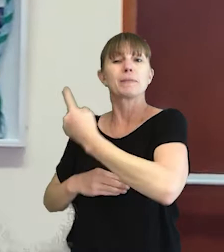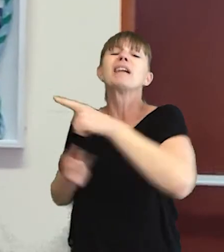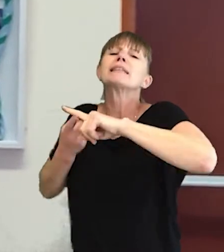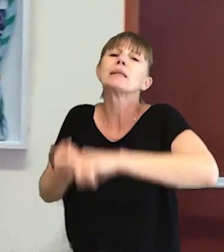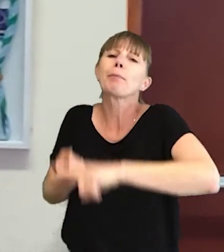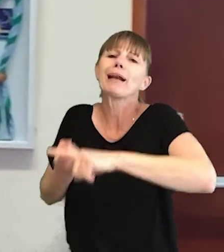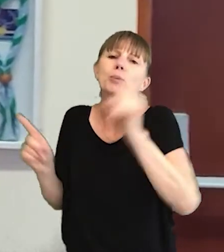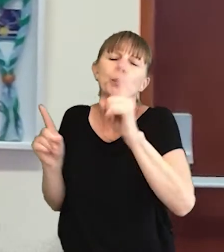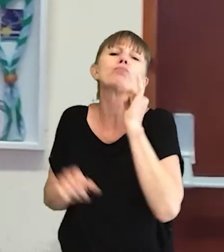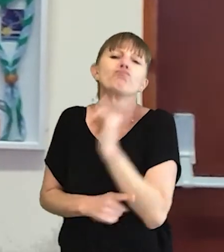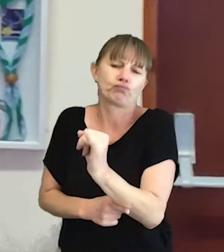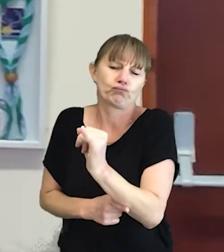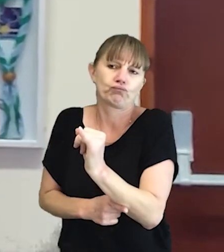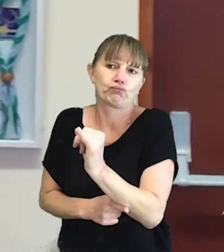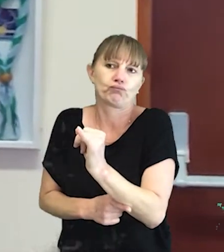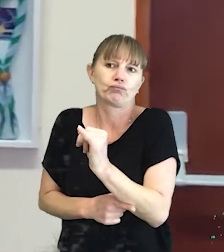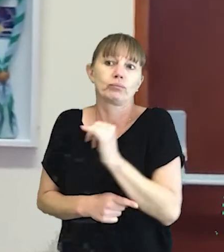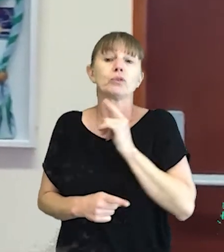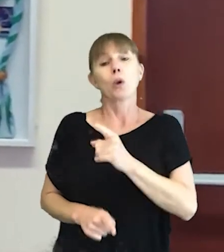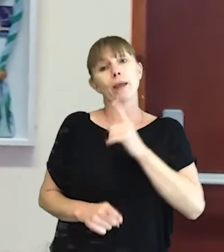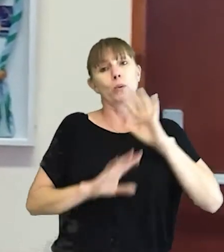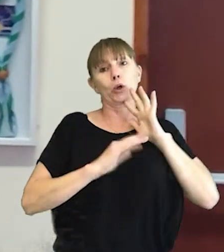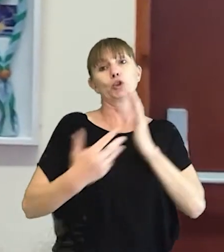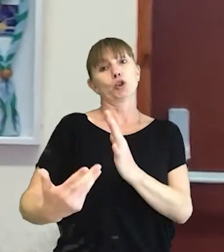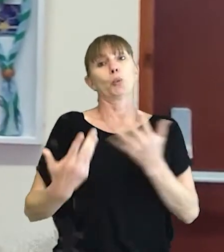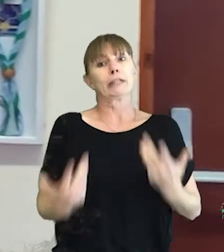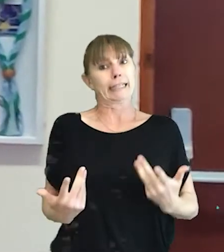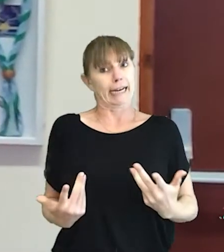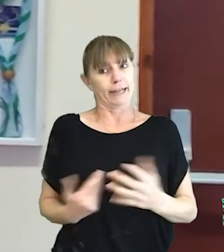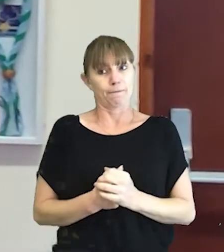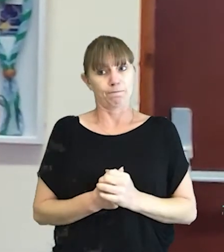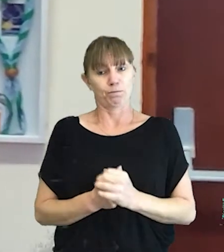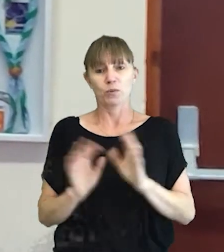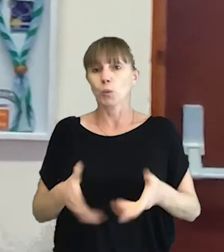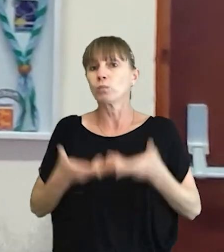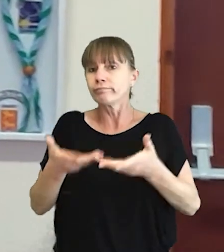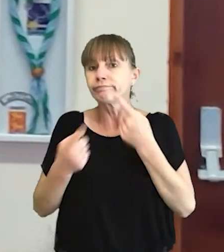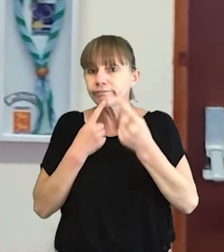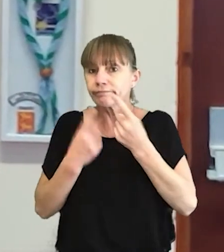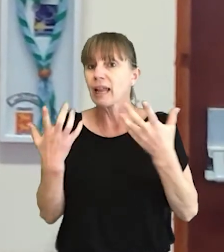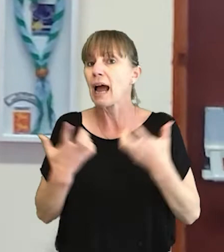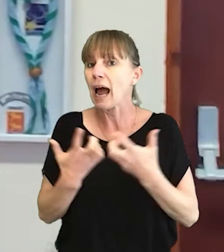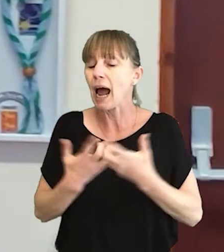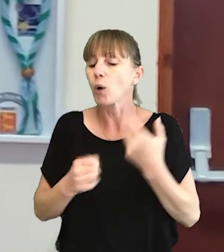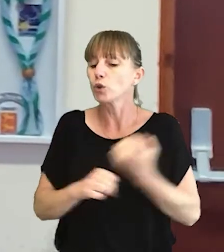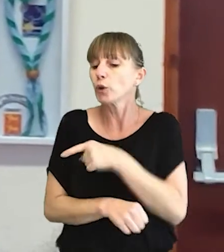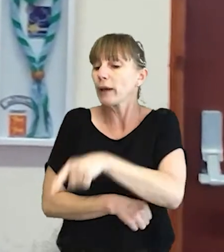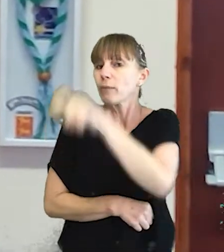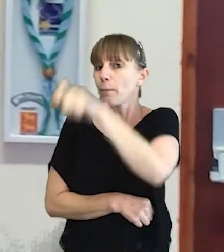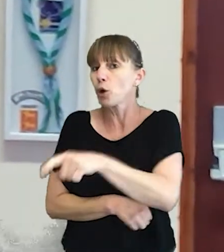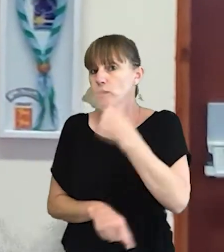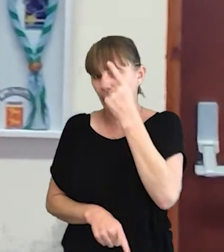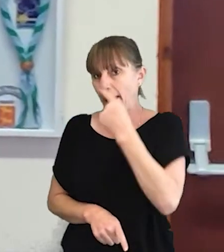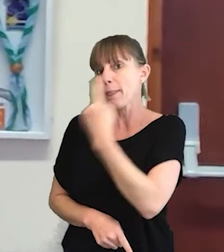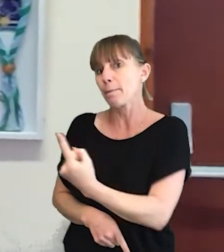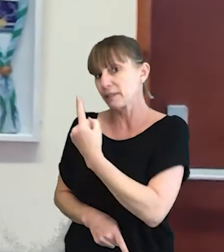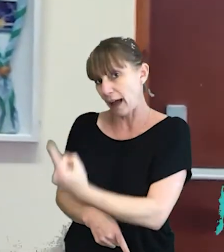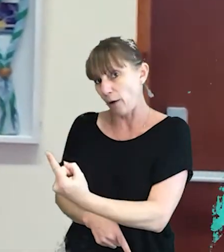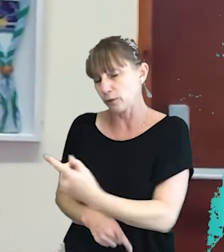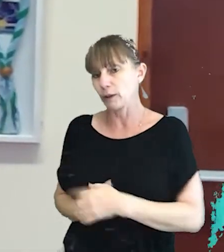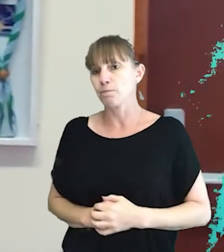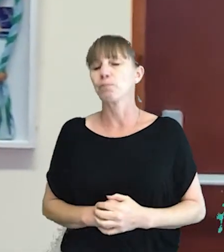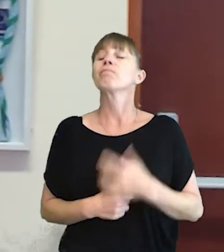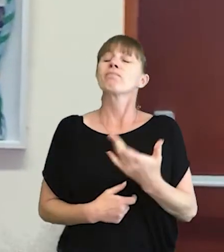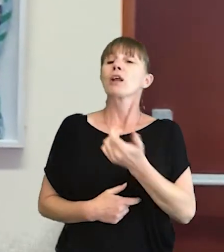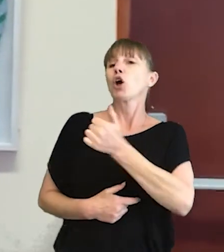their capability at the time. So that is what I'm going to demonstrate at the moment and give out the instructions to the casualty. So we're going to assume that